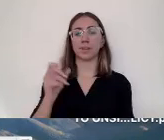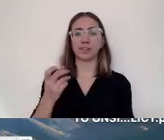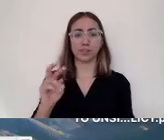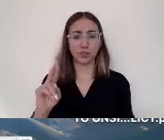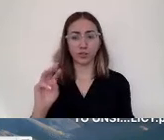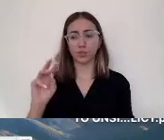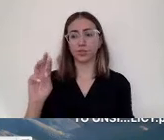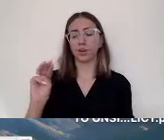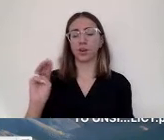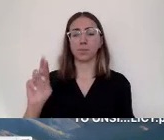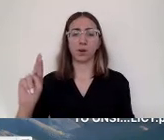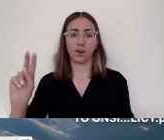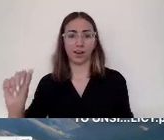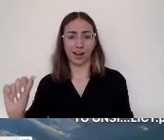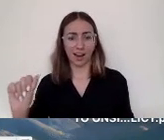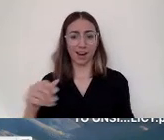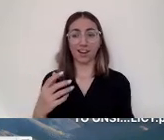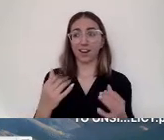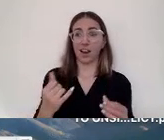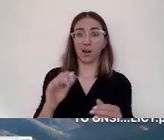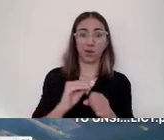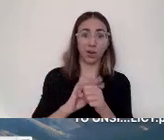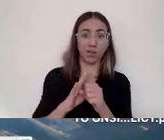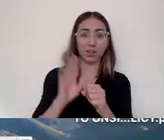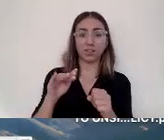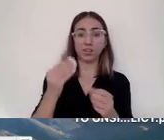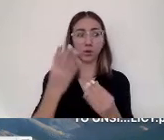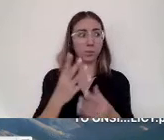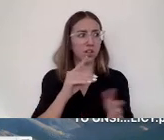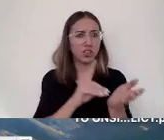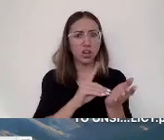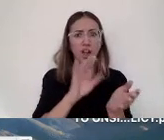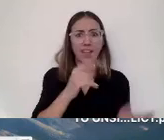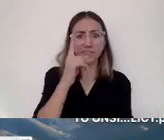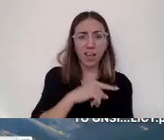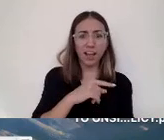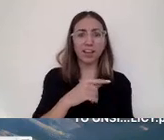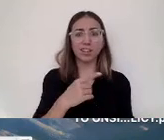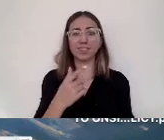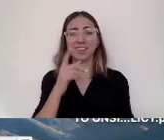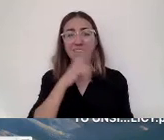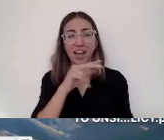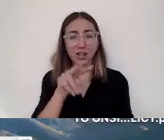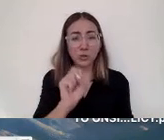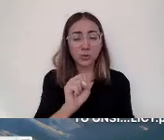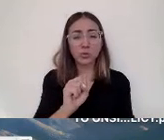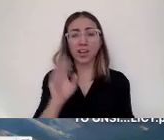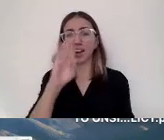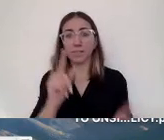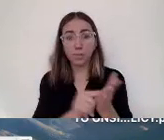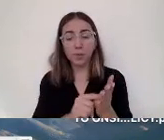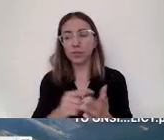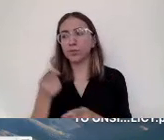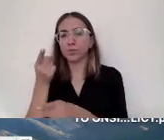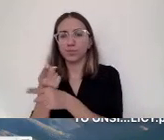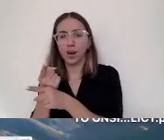hey, this is 2018 pre-COVID. And people tell me, Dr. Carrasquillo, that's fake. That doesn't exist. That's fake news. That was never published. I'm like, yes, you can